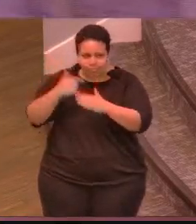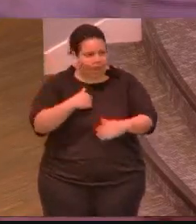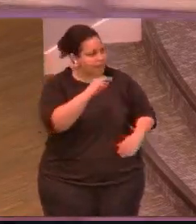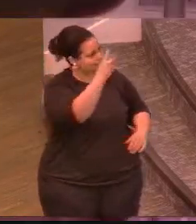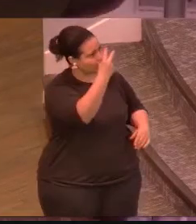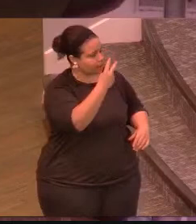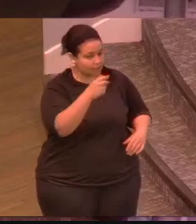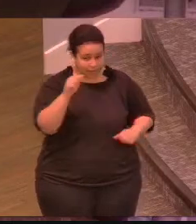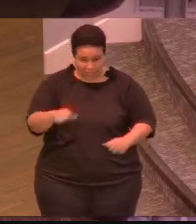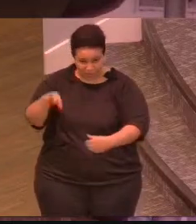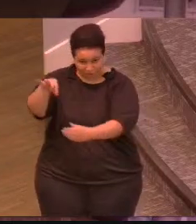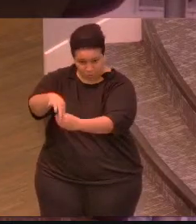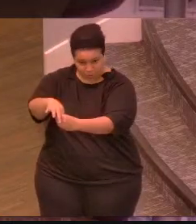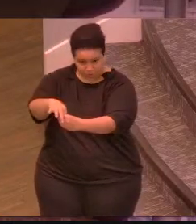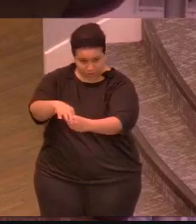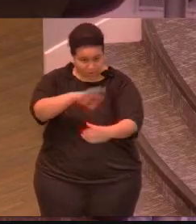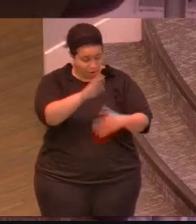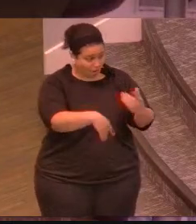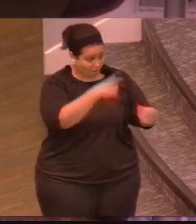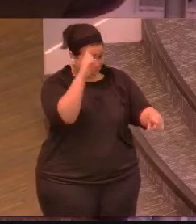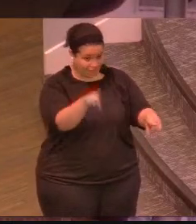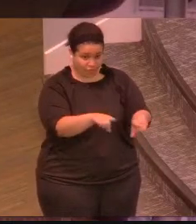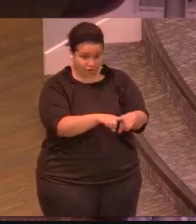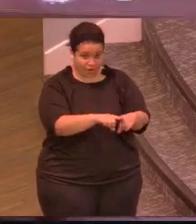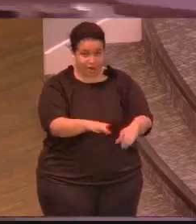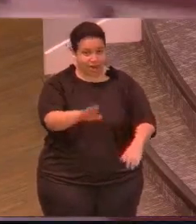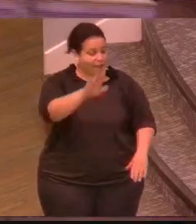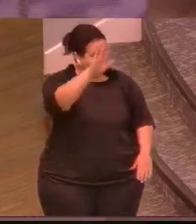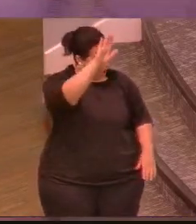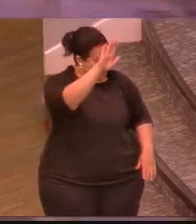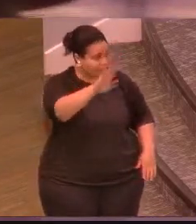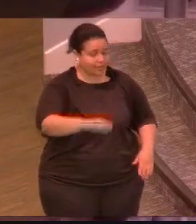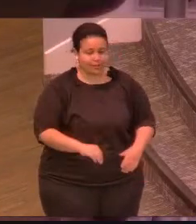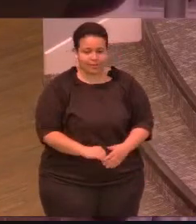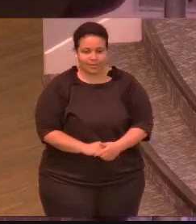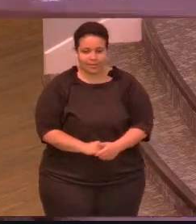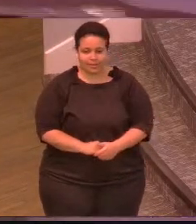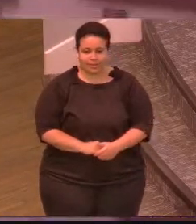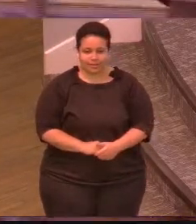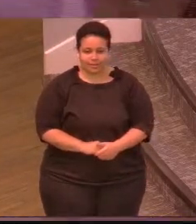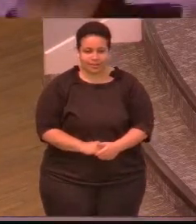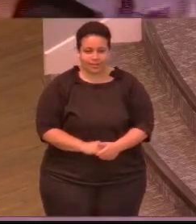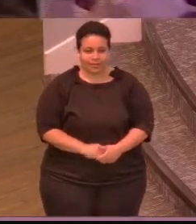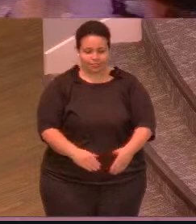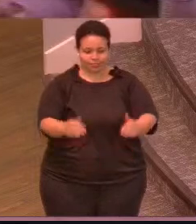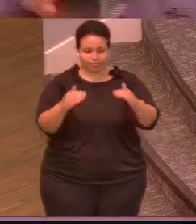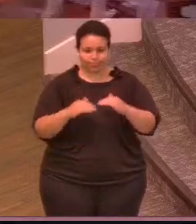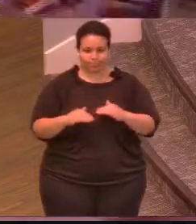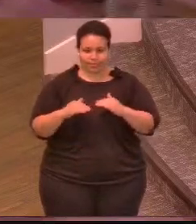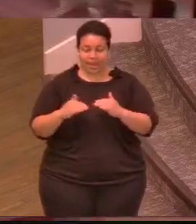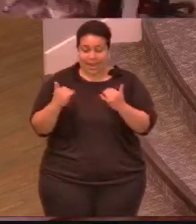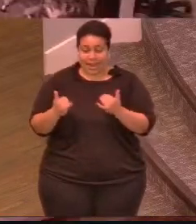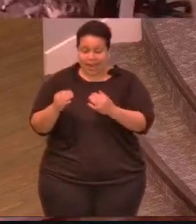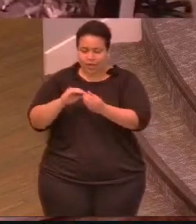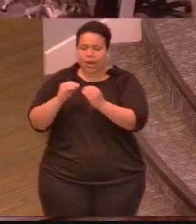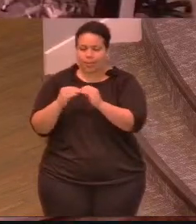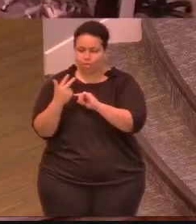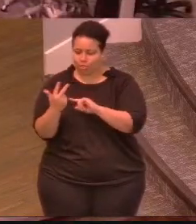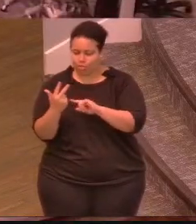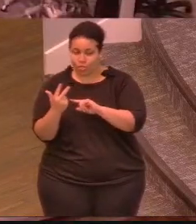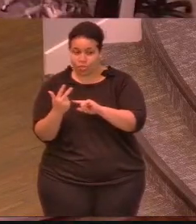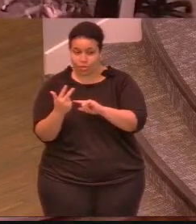vote? All in favor? Aye. and then we have number 3, sorry, which is the